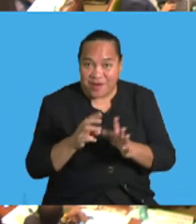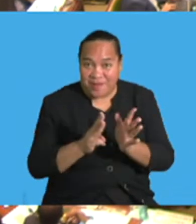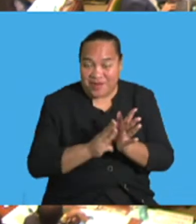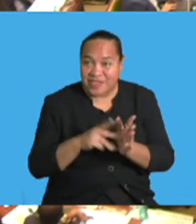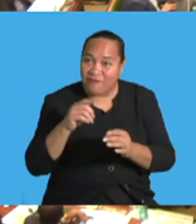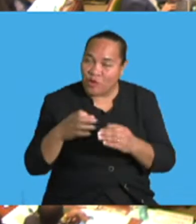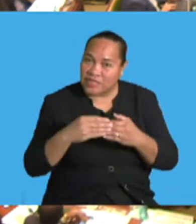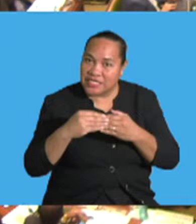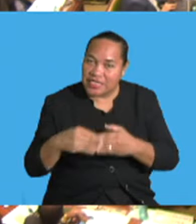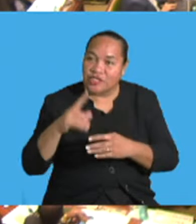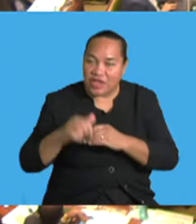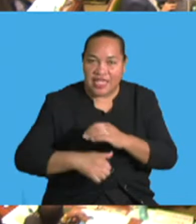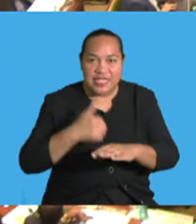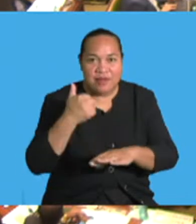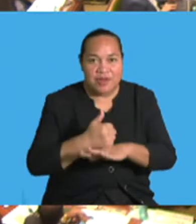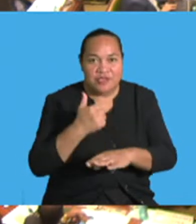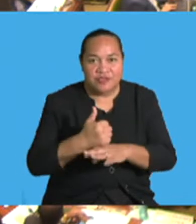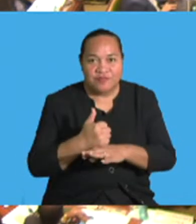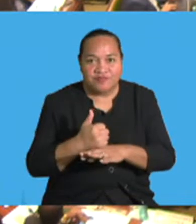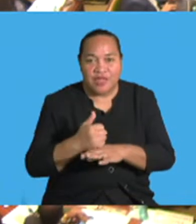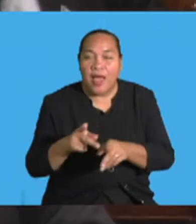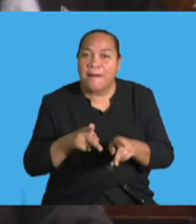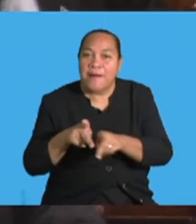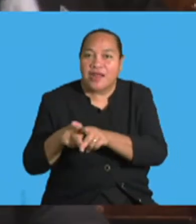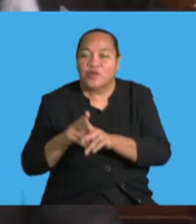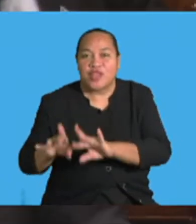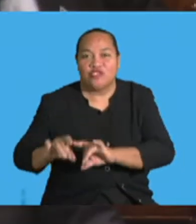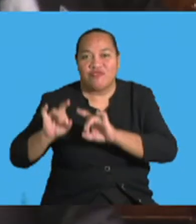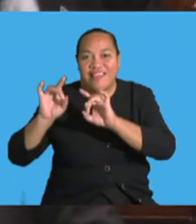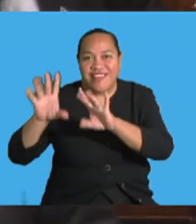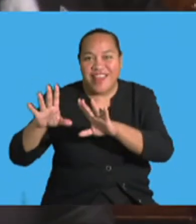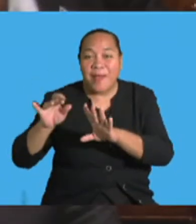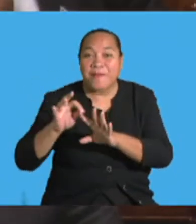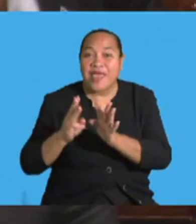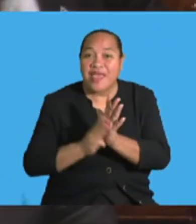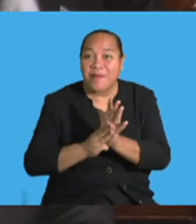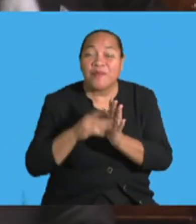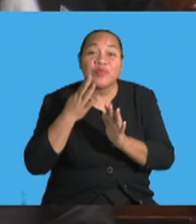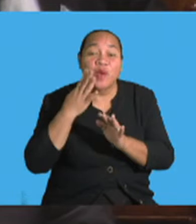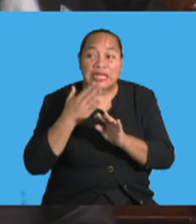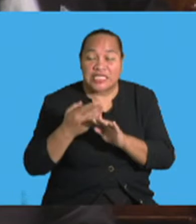to establish this partnership with the Australian Prime Minister in the early January this year.